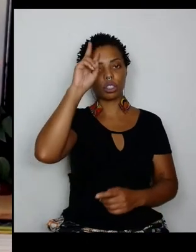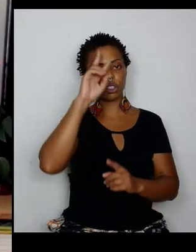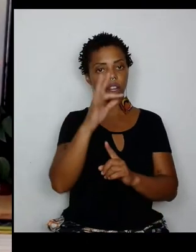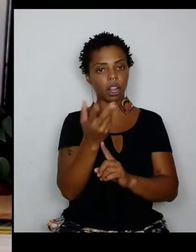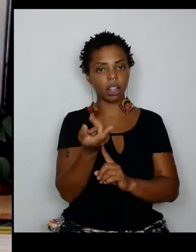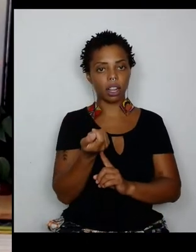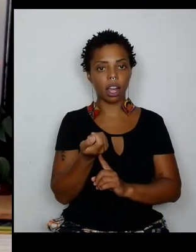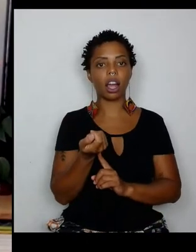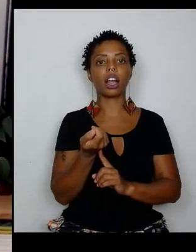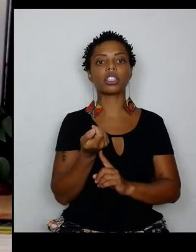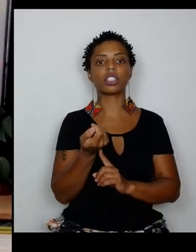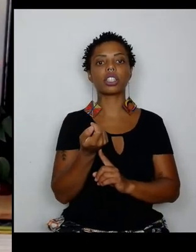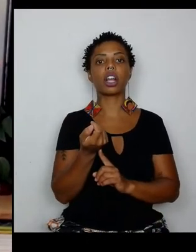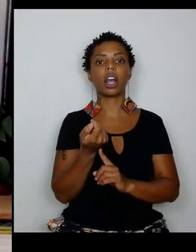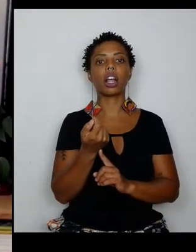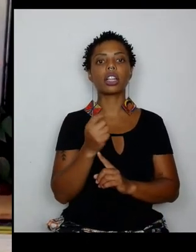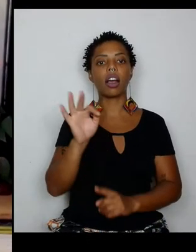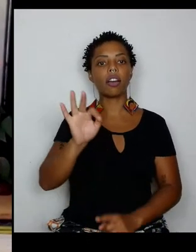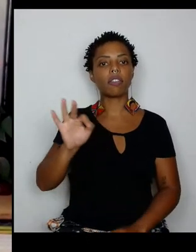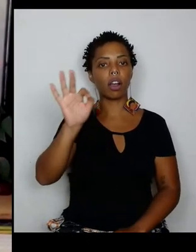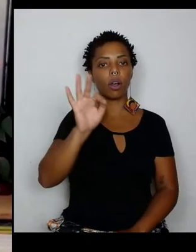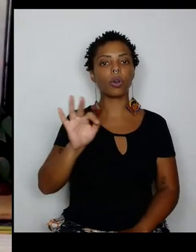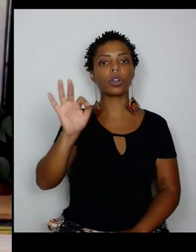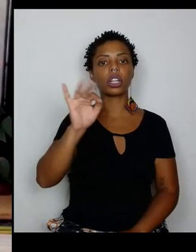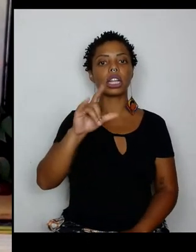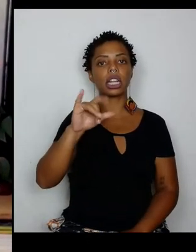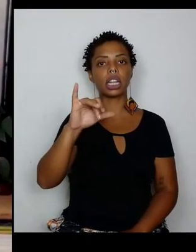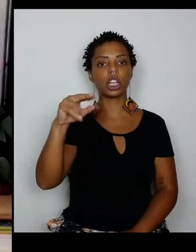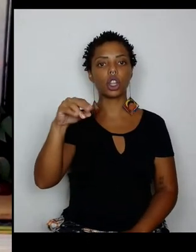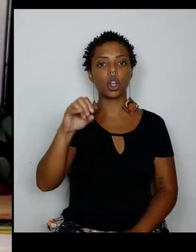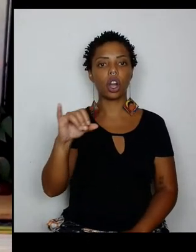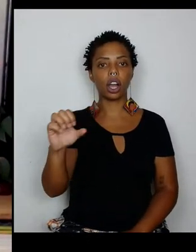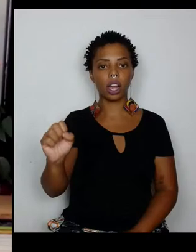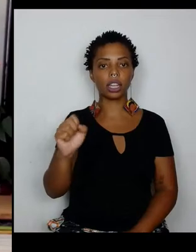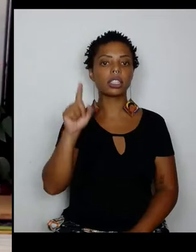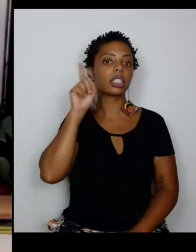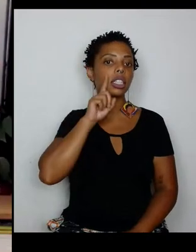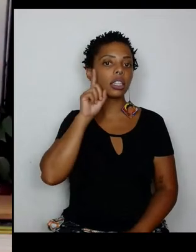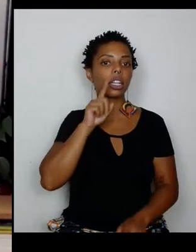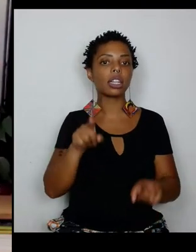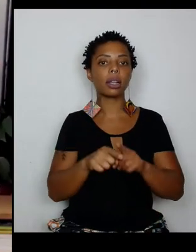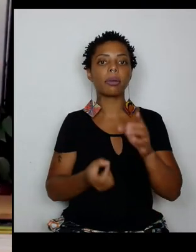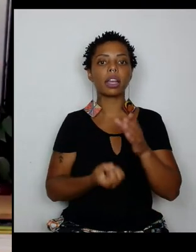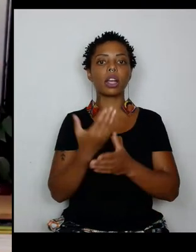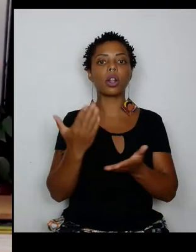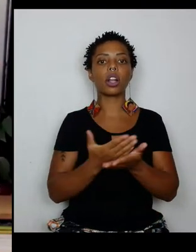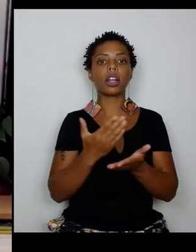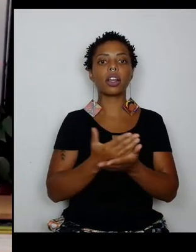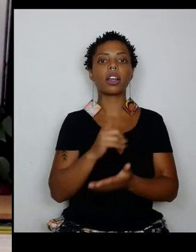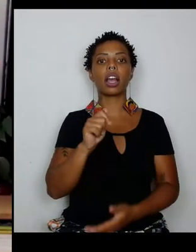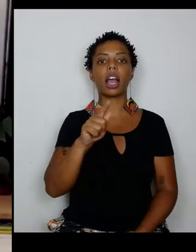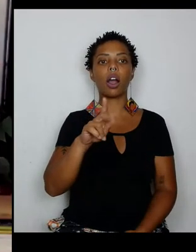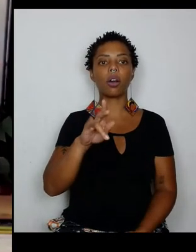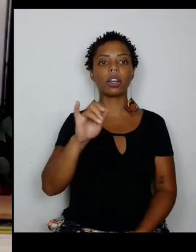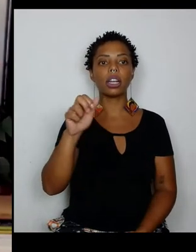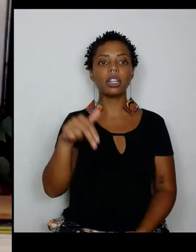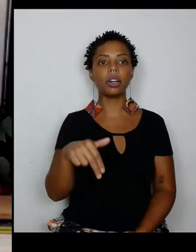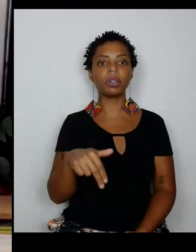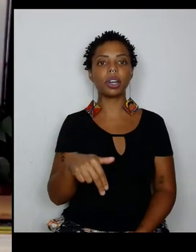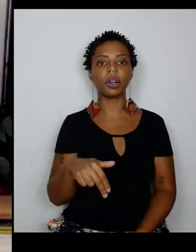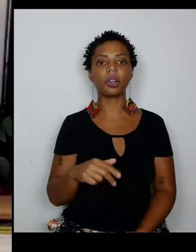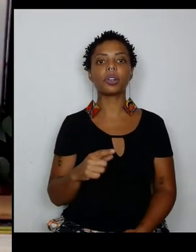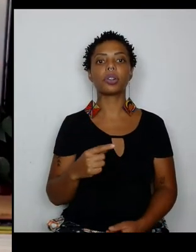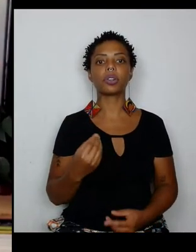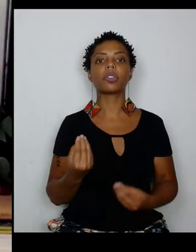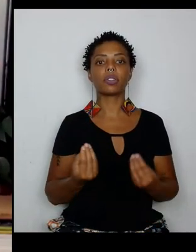the northwestern university in illinois authority google is a professor at illinois in linealites the